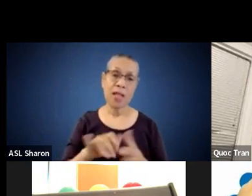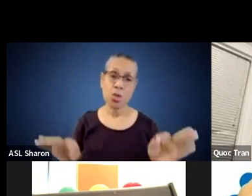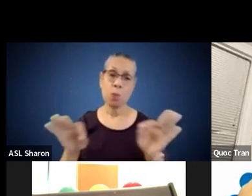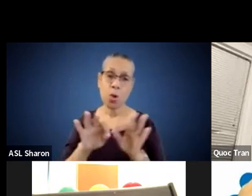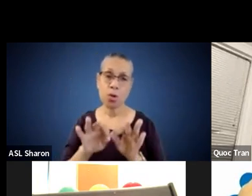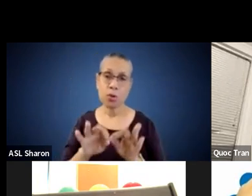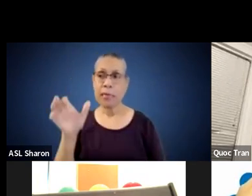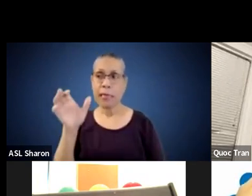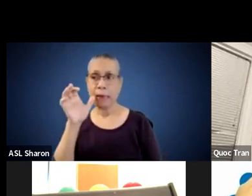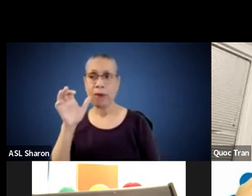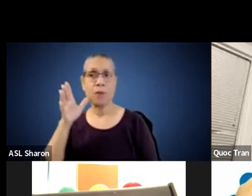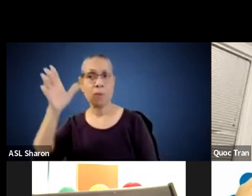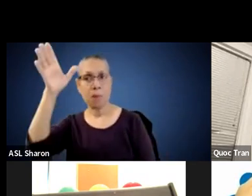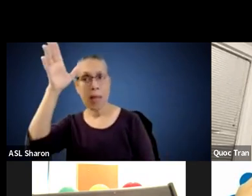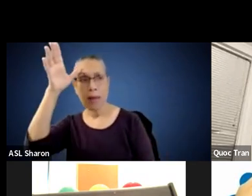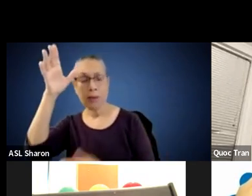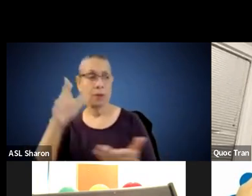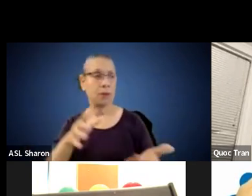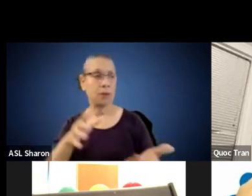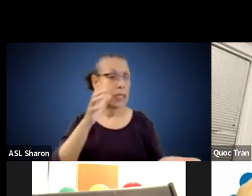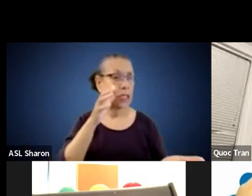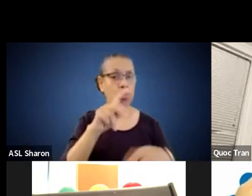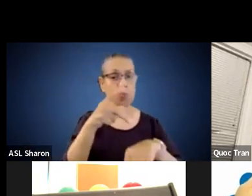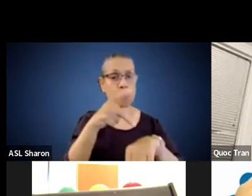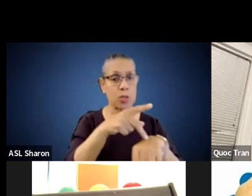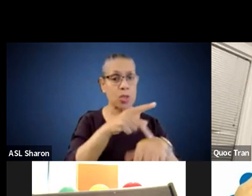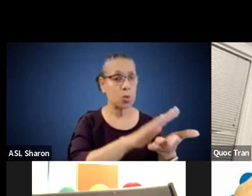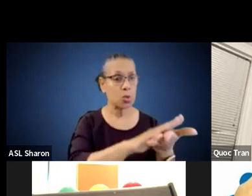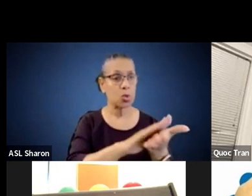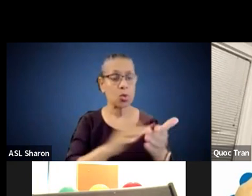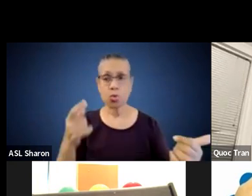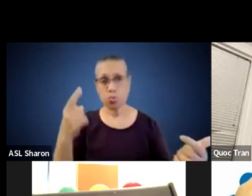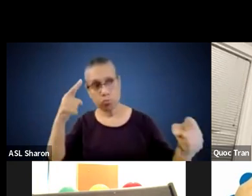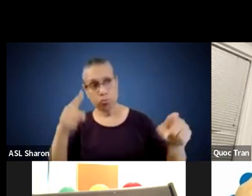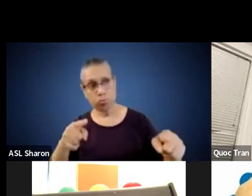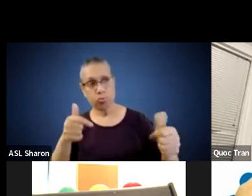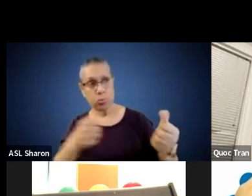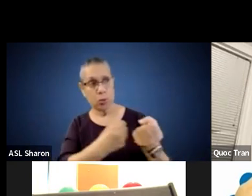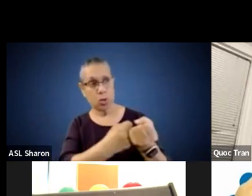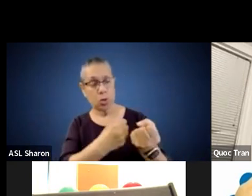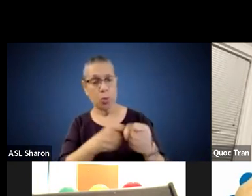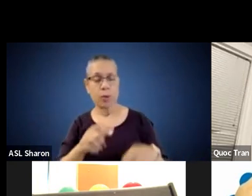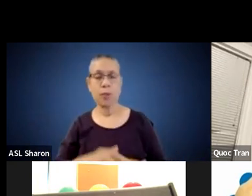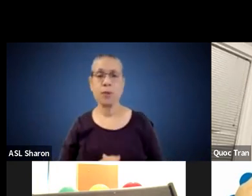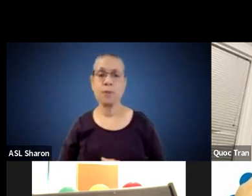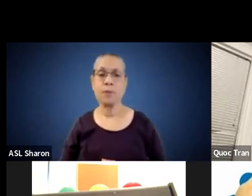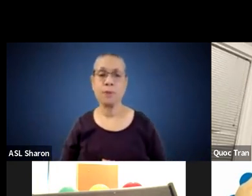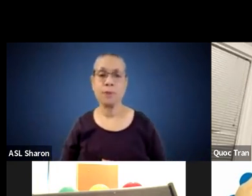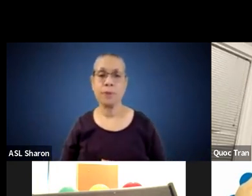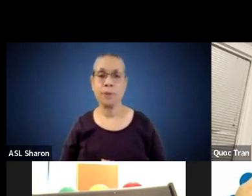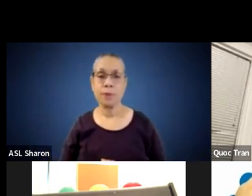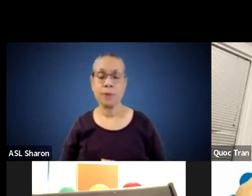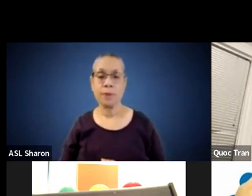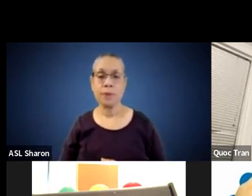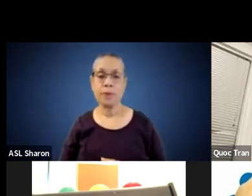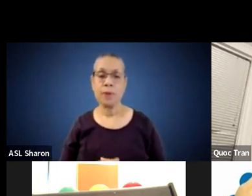me um I also you know we've had some real interesting data and Analysis come on